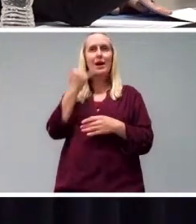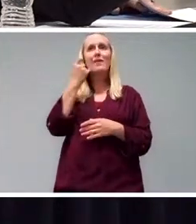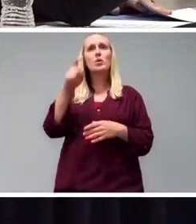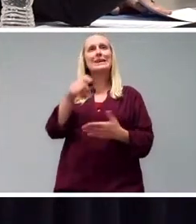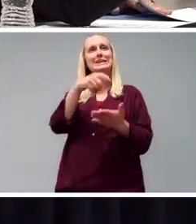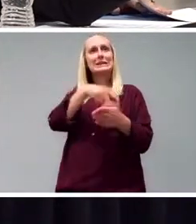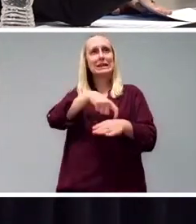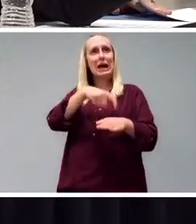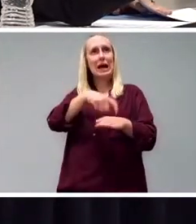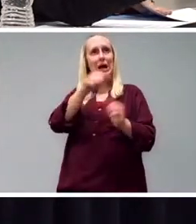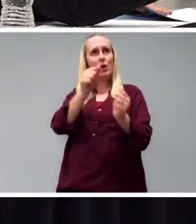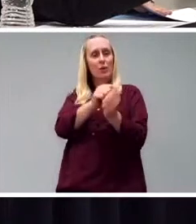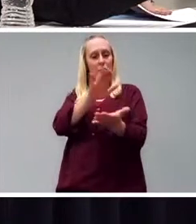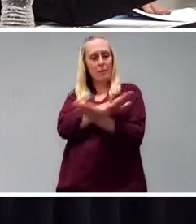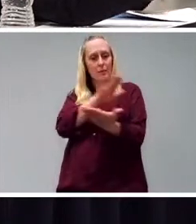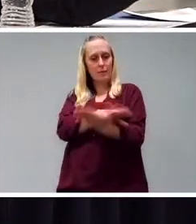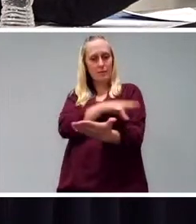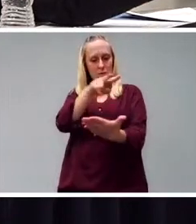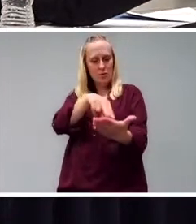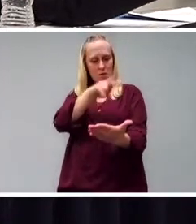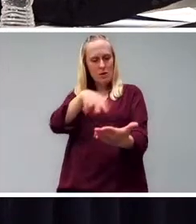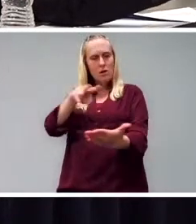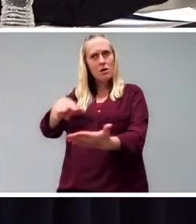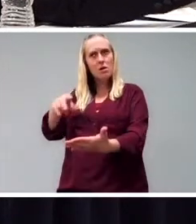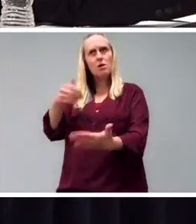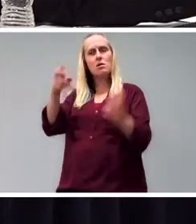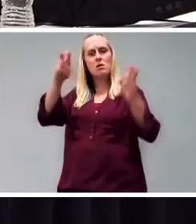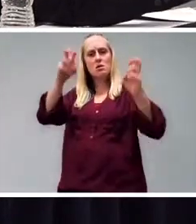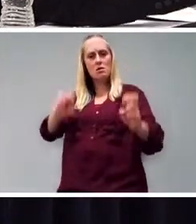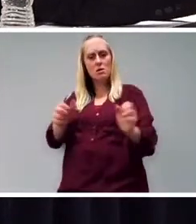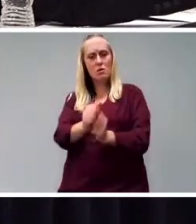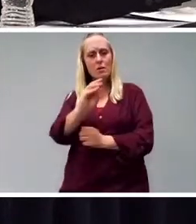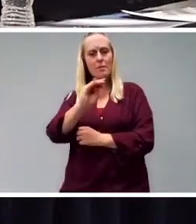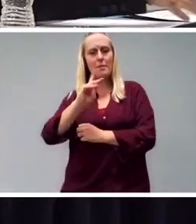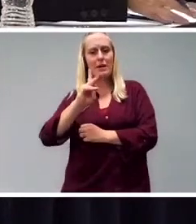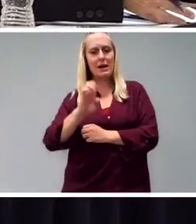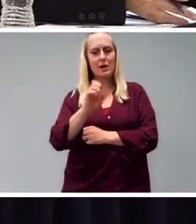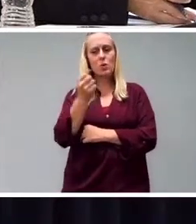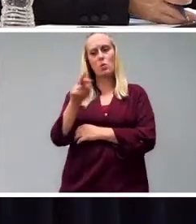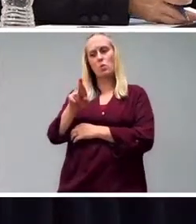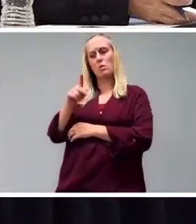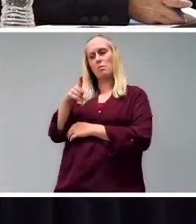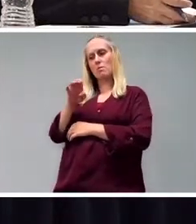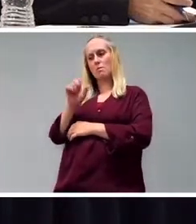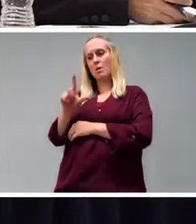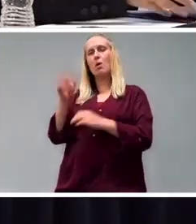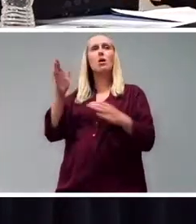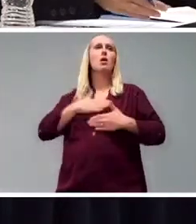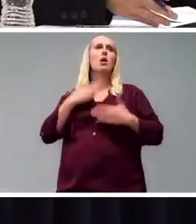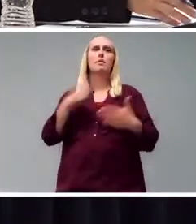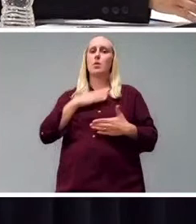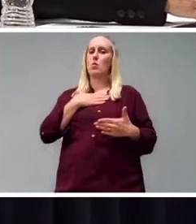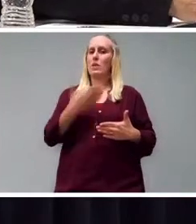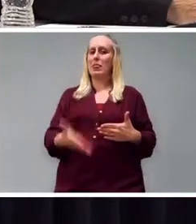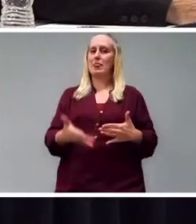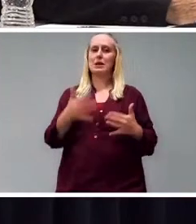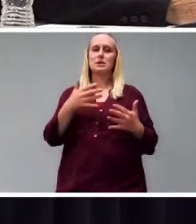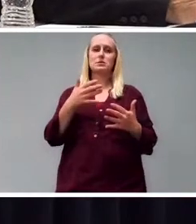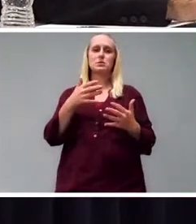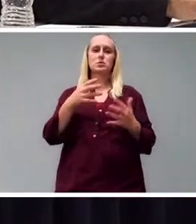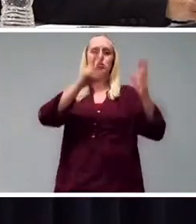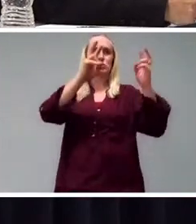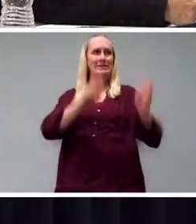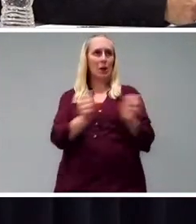need to have time with Mike or Paul or anyone with documents, we're happy to spend all that time with you ahead of the next board